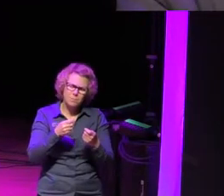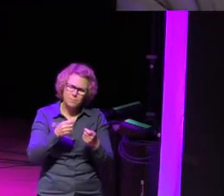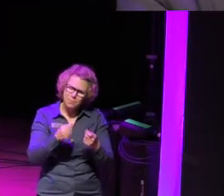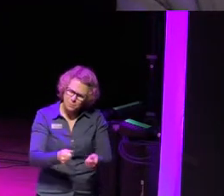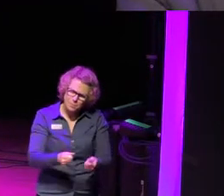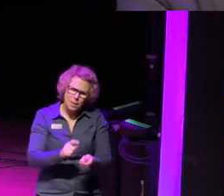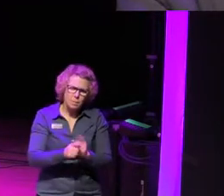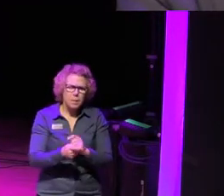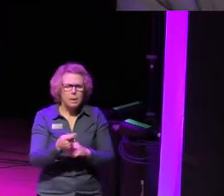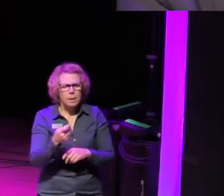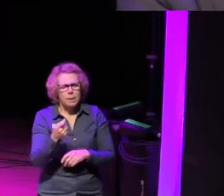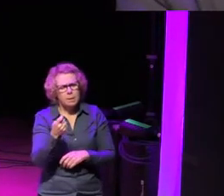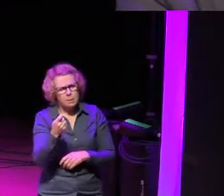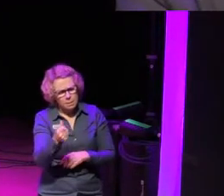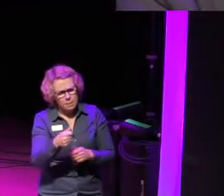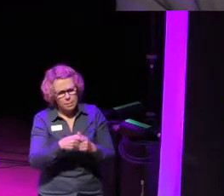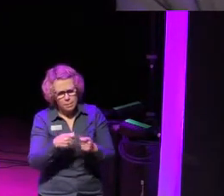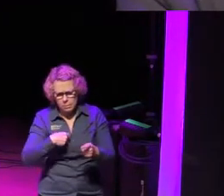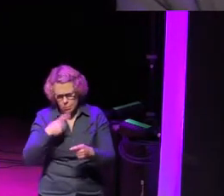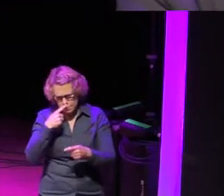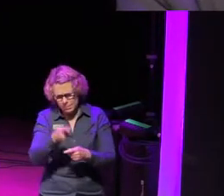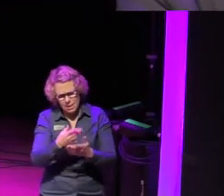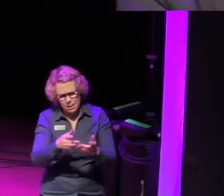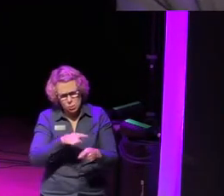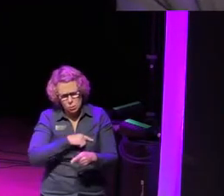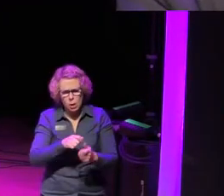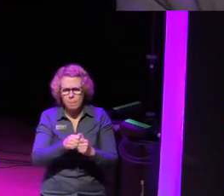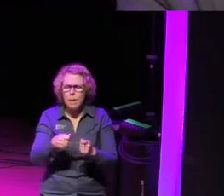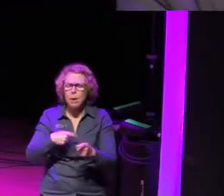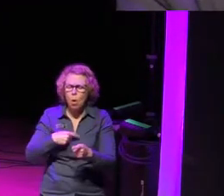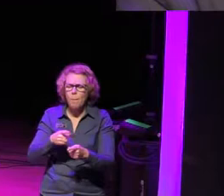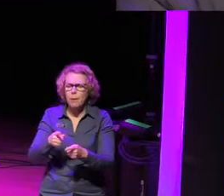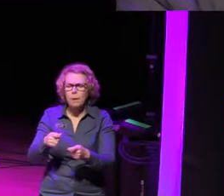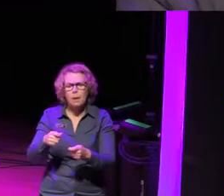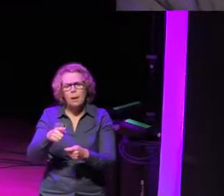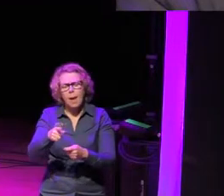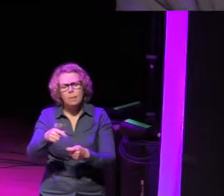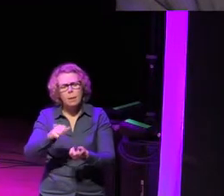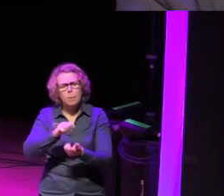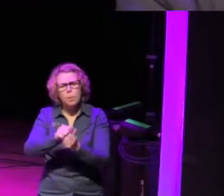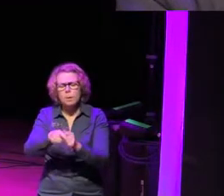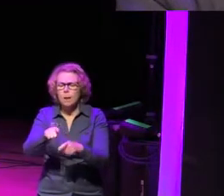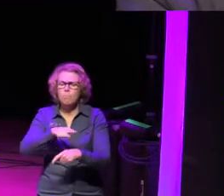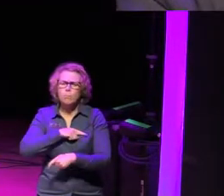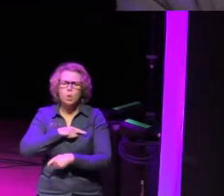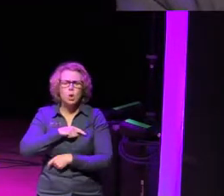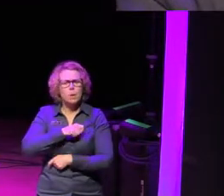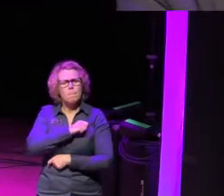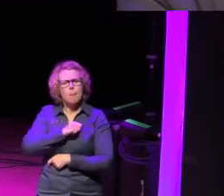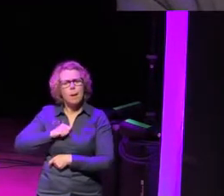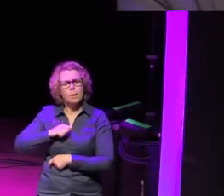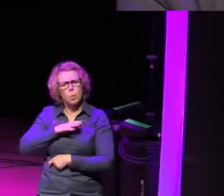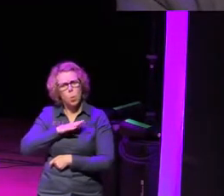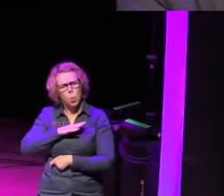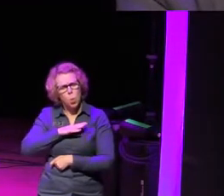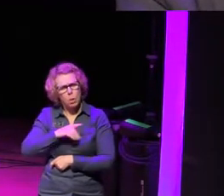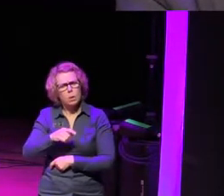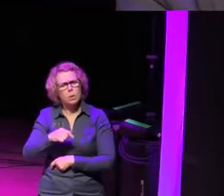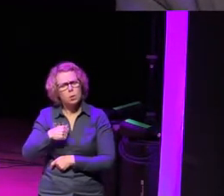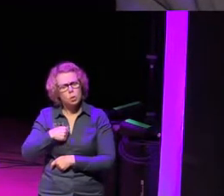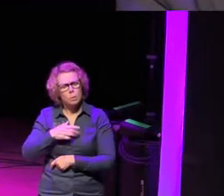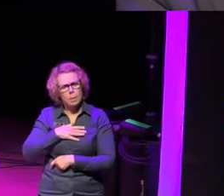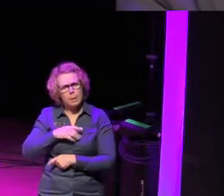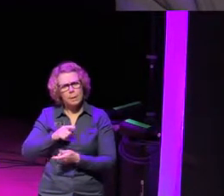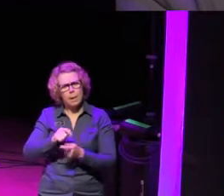make a decision, though, that affects somebody who is extremely powerful, then there will be a backlash. In my